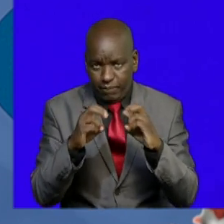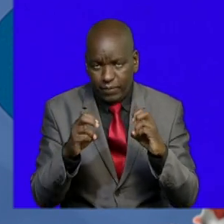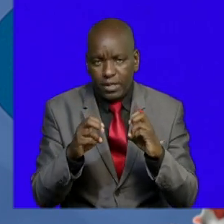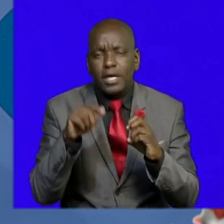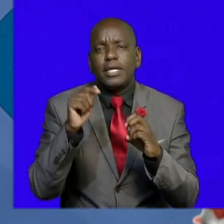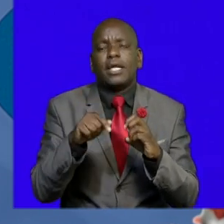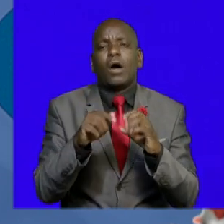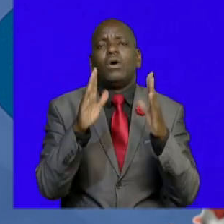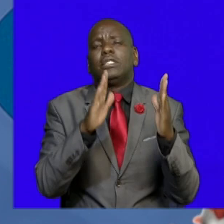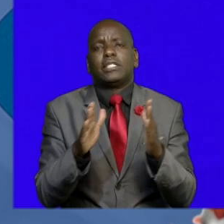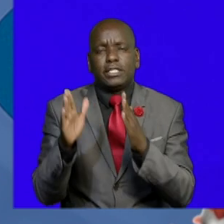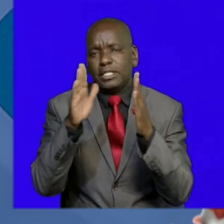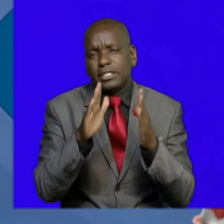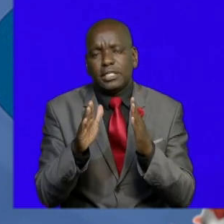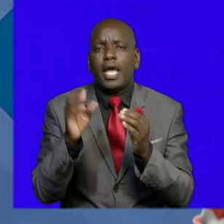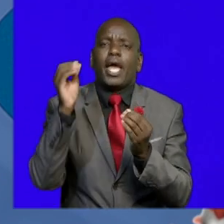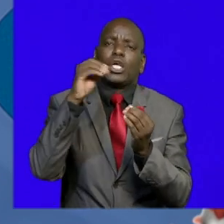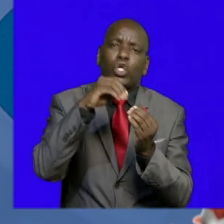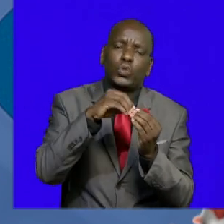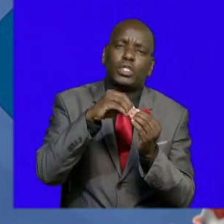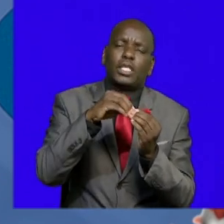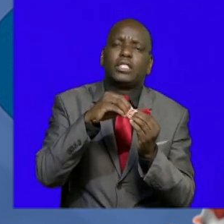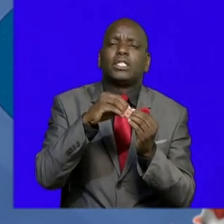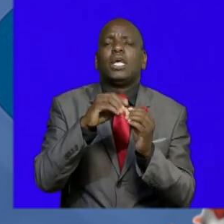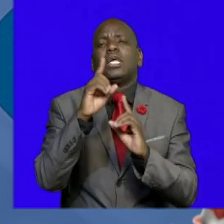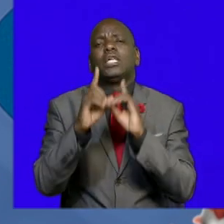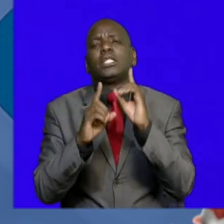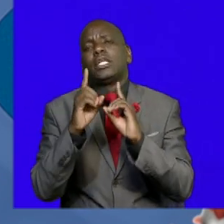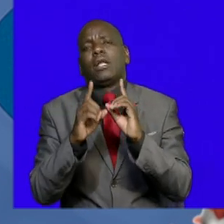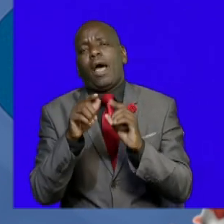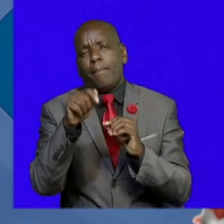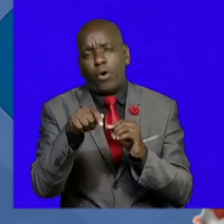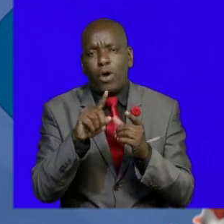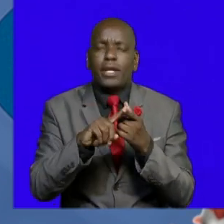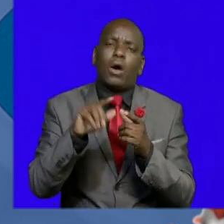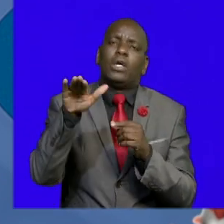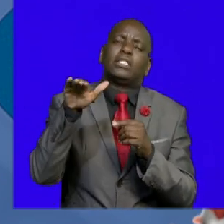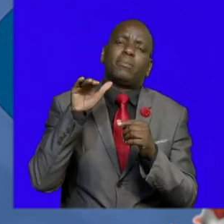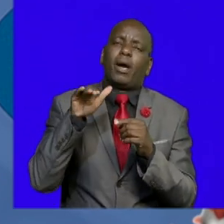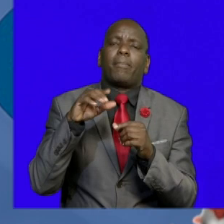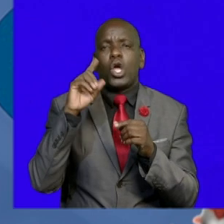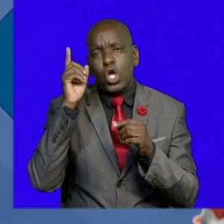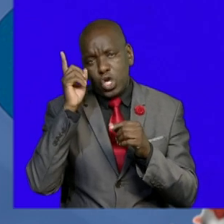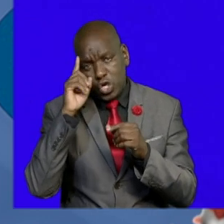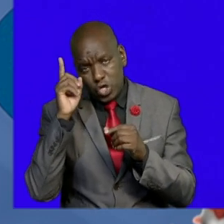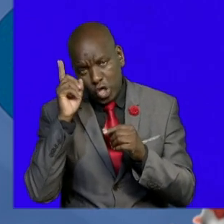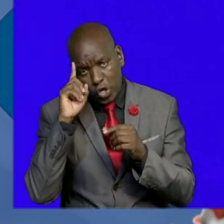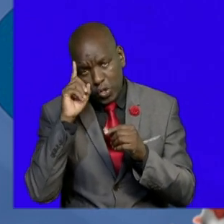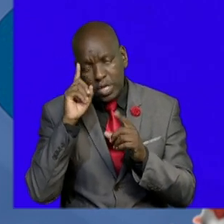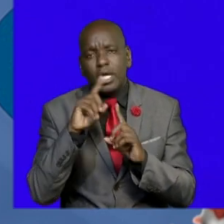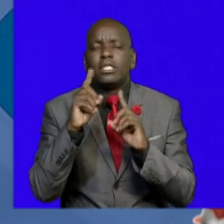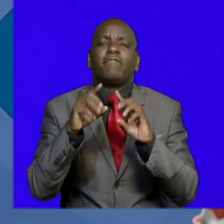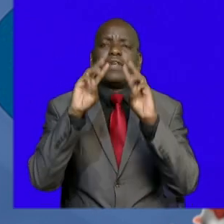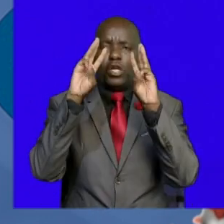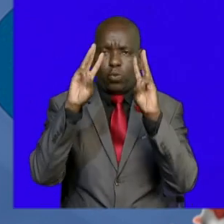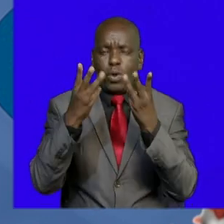is another strategic area included in our national vaccine framework. Zimbabwe is well known by renowned